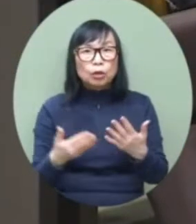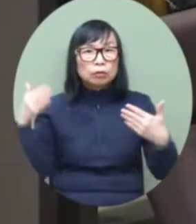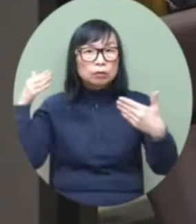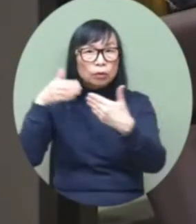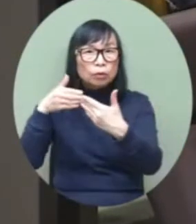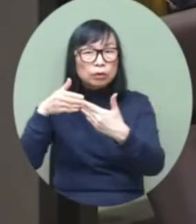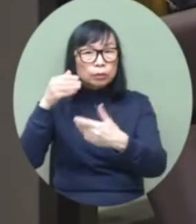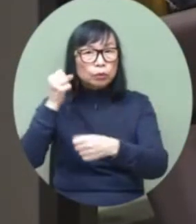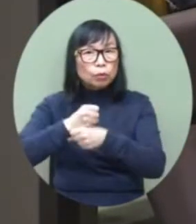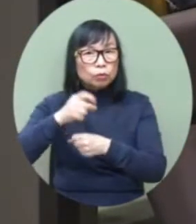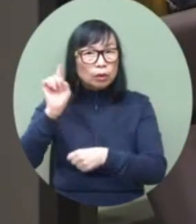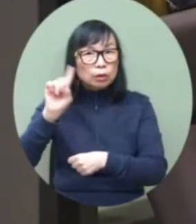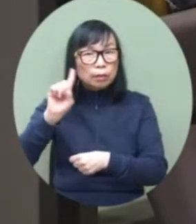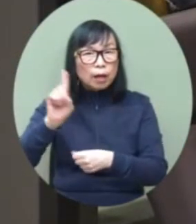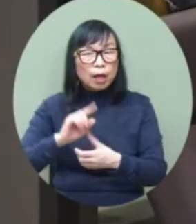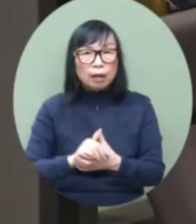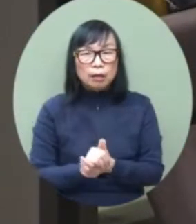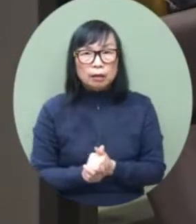experts are